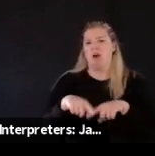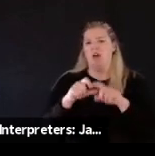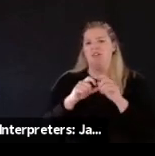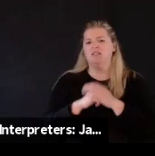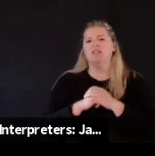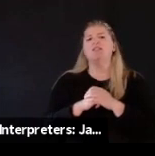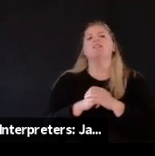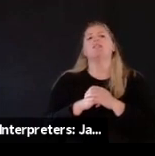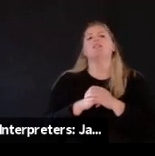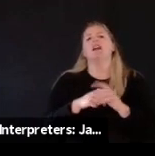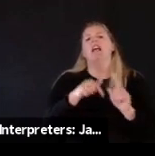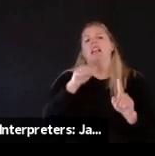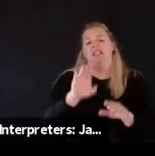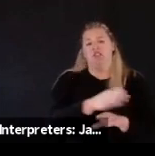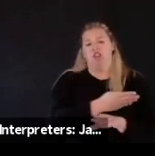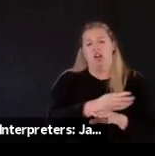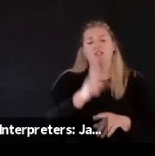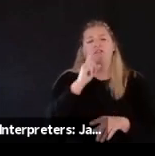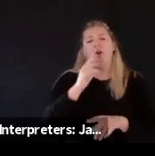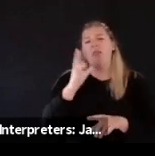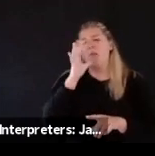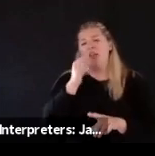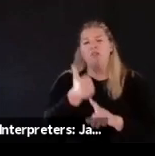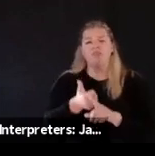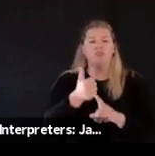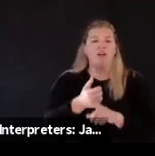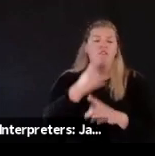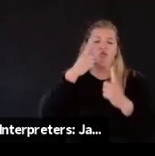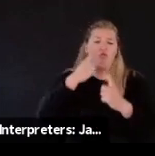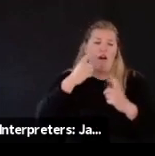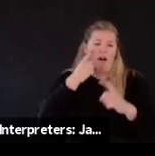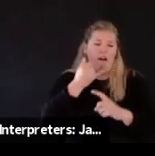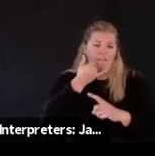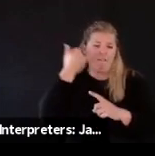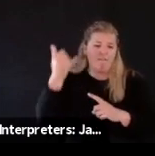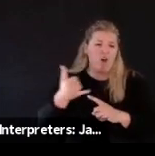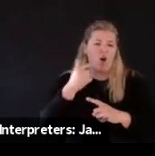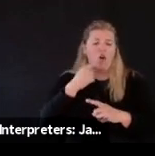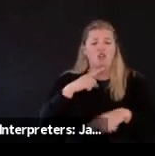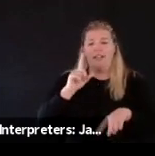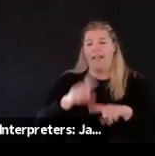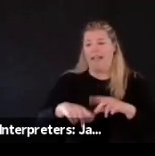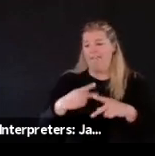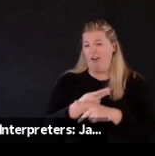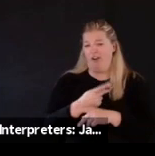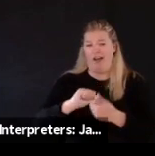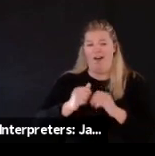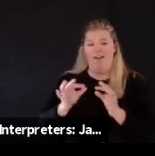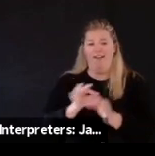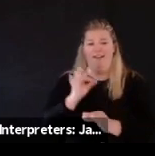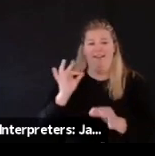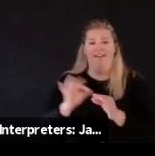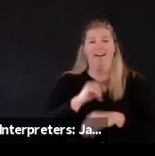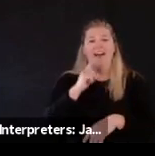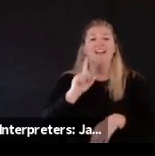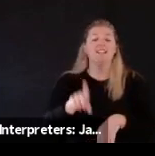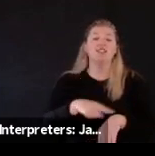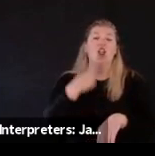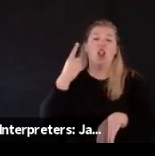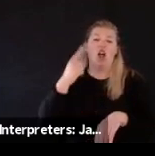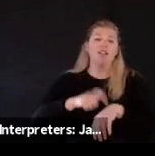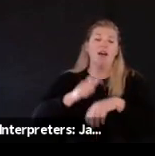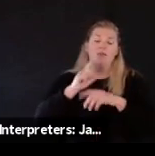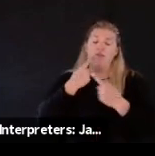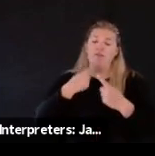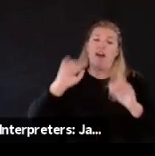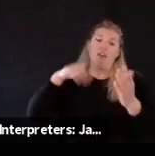for that mama crying on the phone, trying to mend relations cause addiction had her soul. It's a long road to get where we belong, but the journey